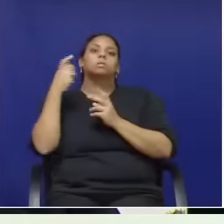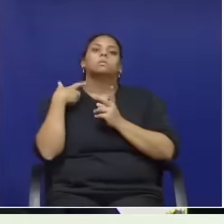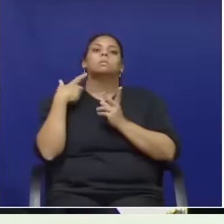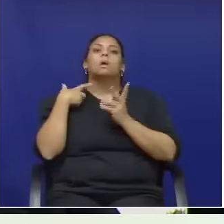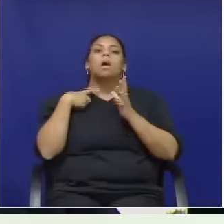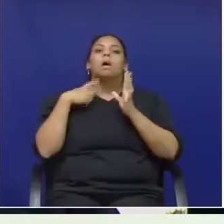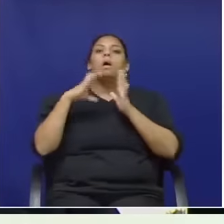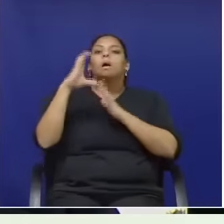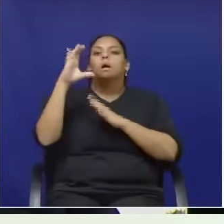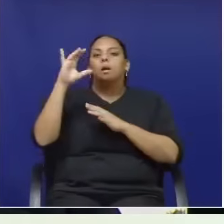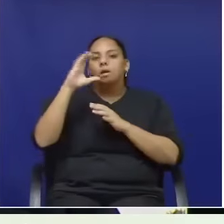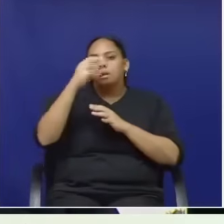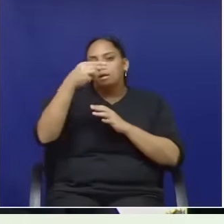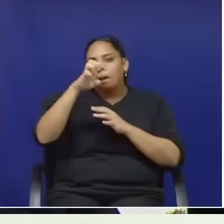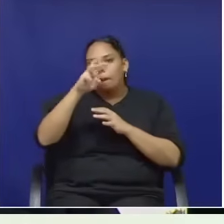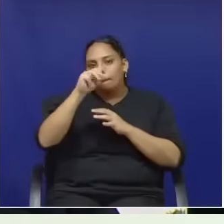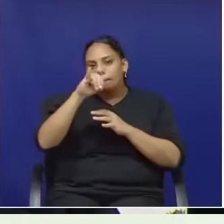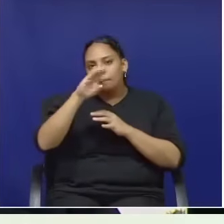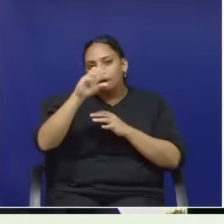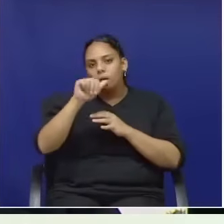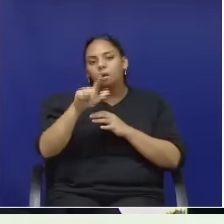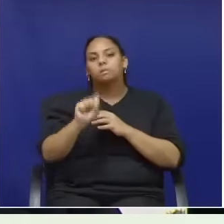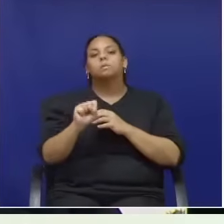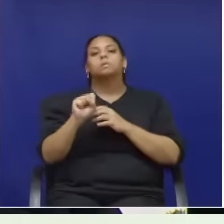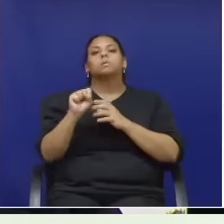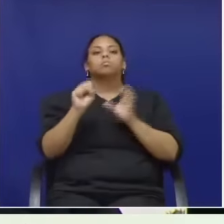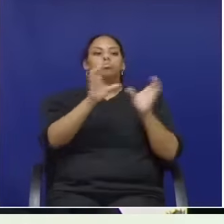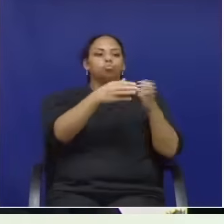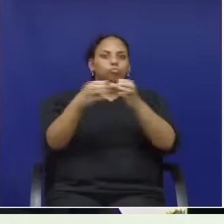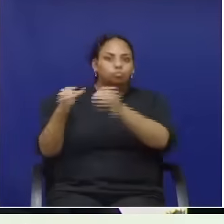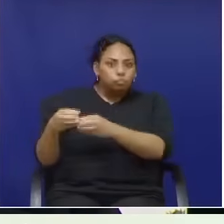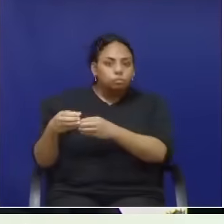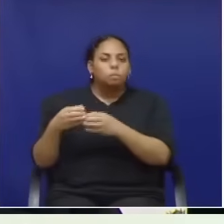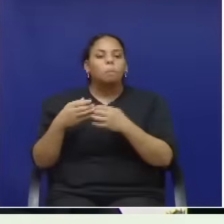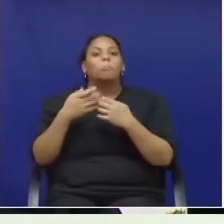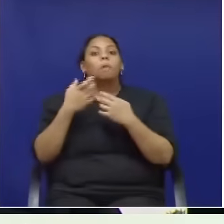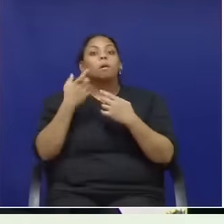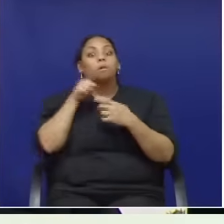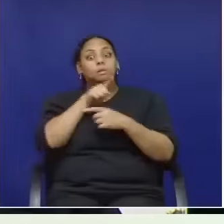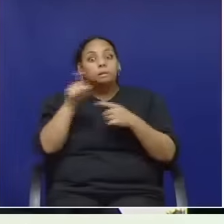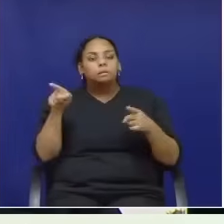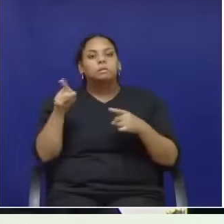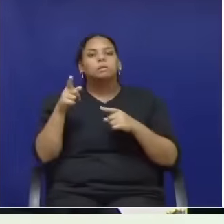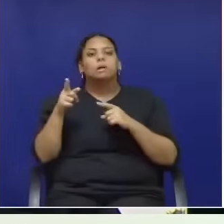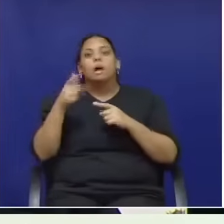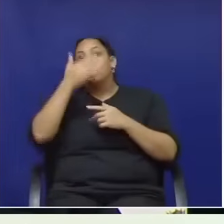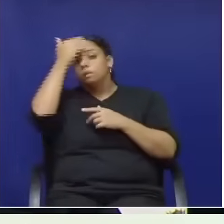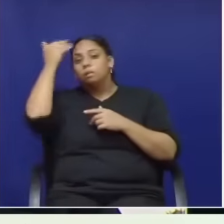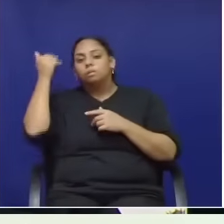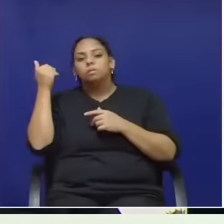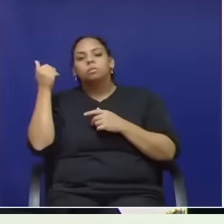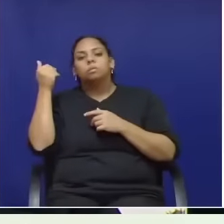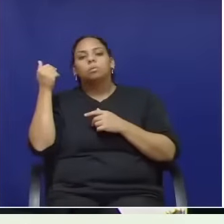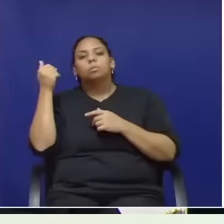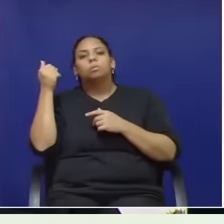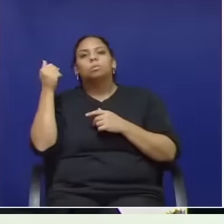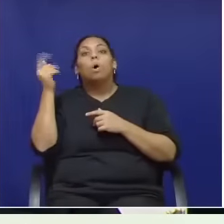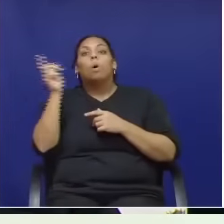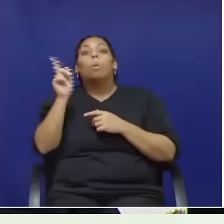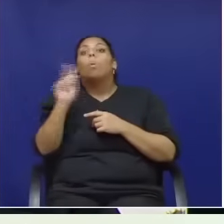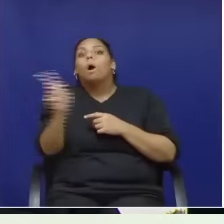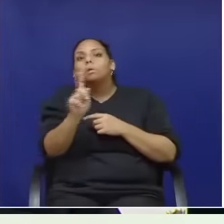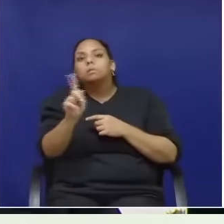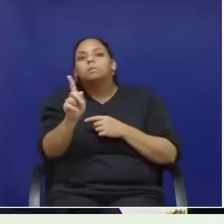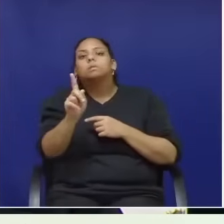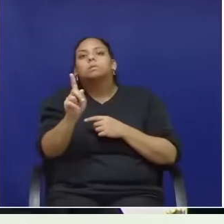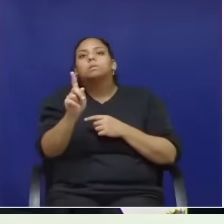chemical regulations? And if so, what urgent interventions are being taken to stop the Republic